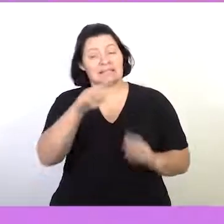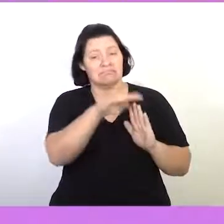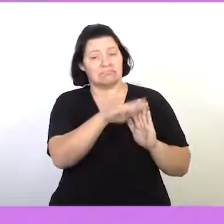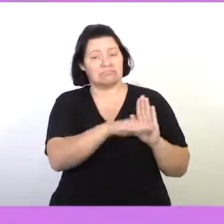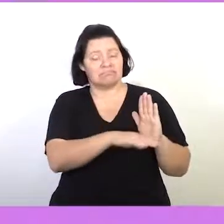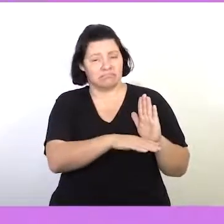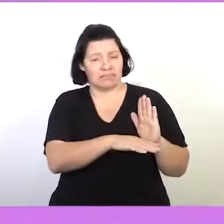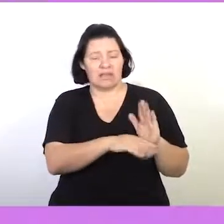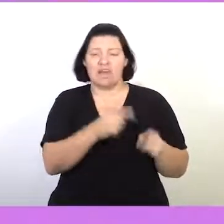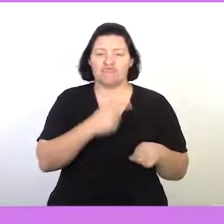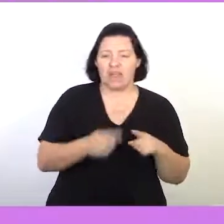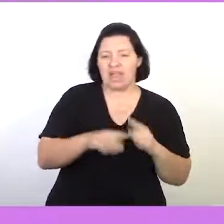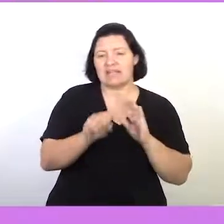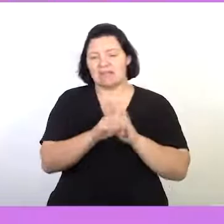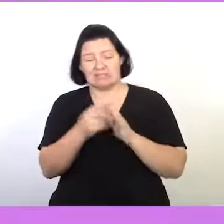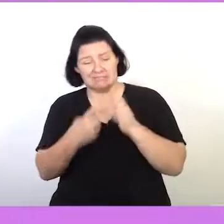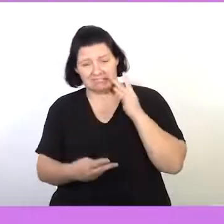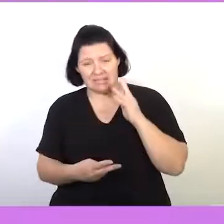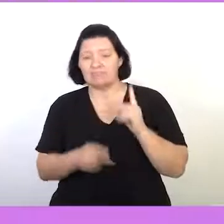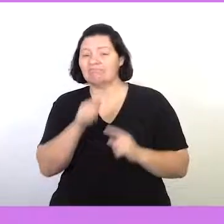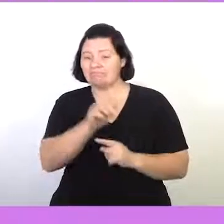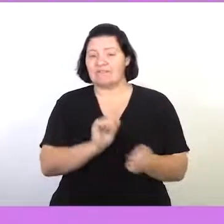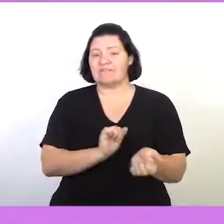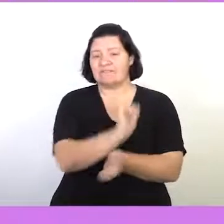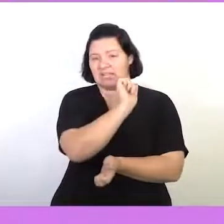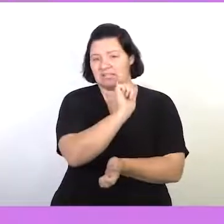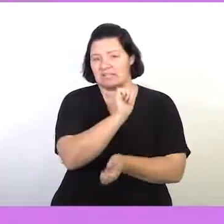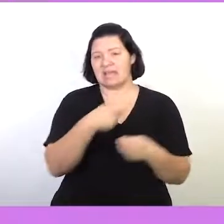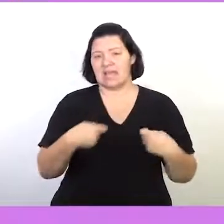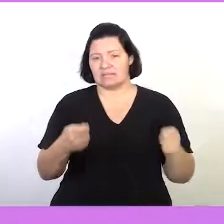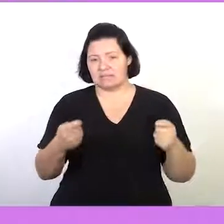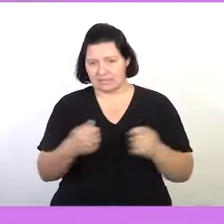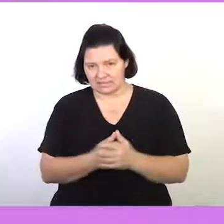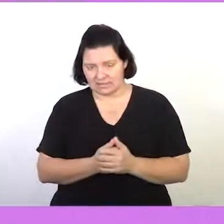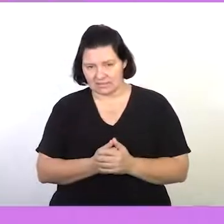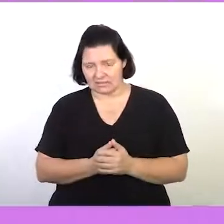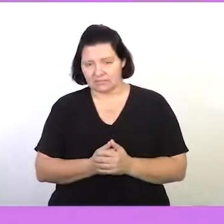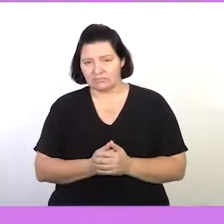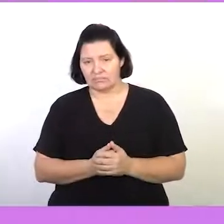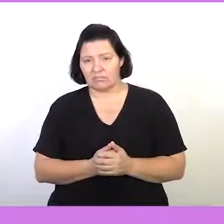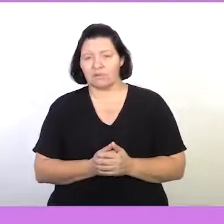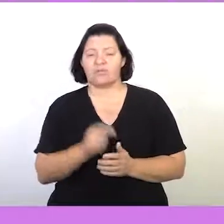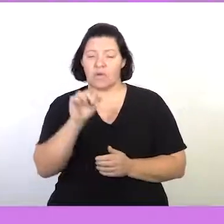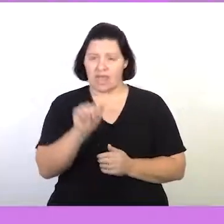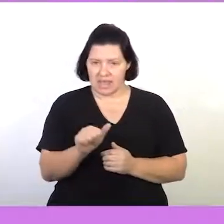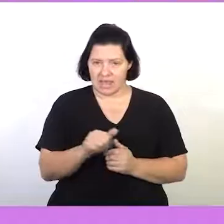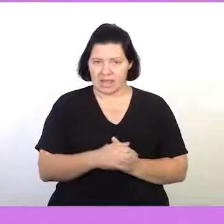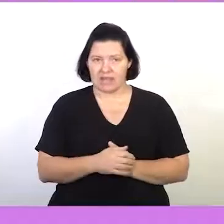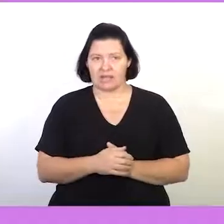here, we can see rent, advertising, and so on. That will be your fixed expenses. So therefore I'll indicate